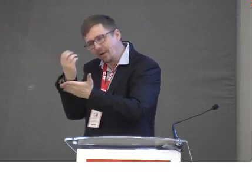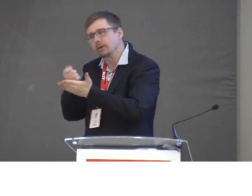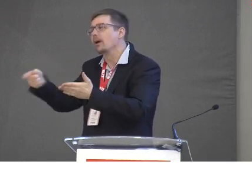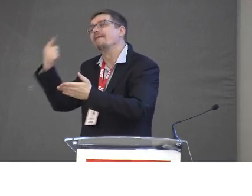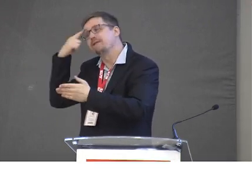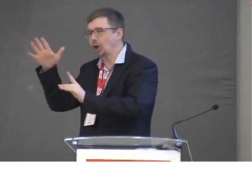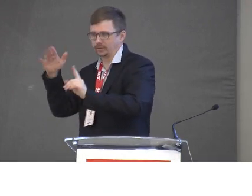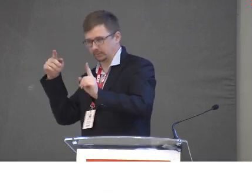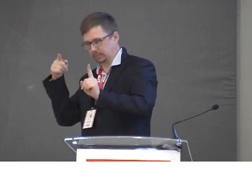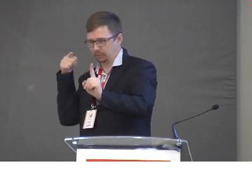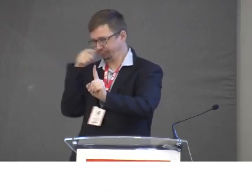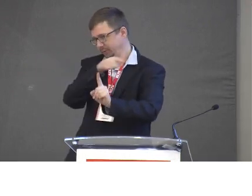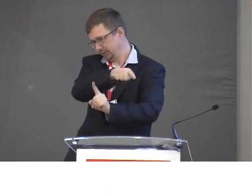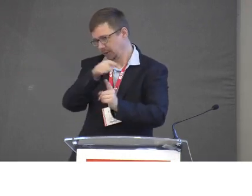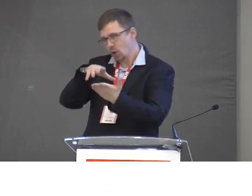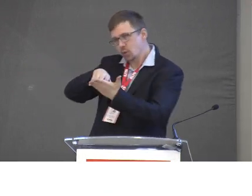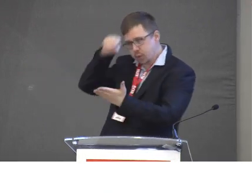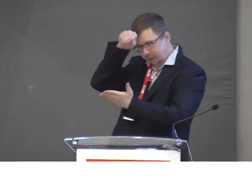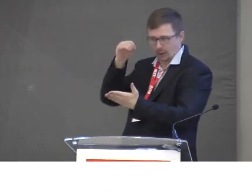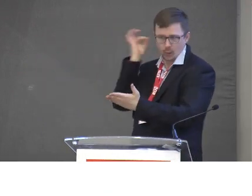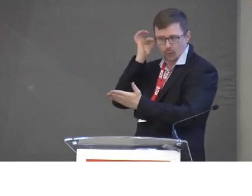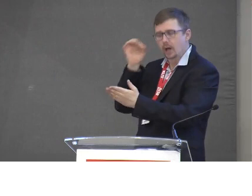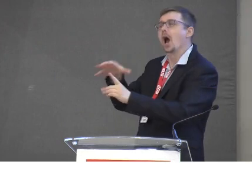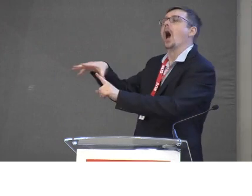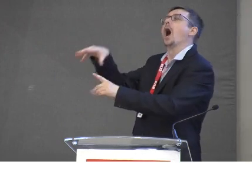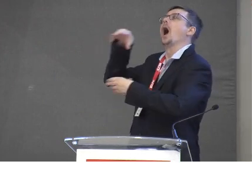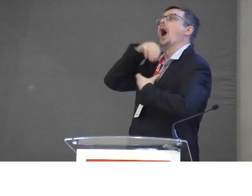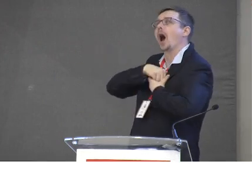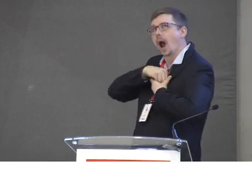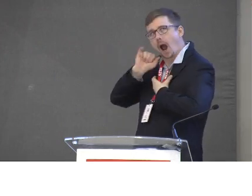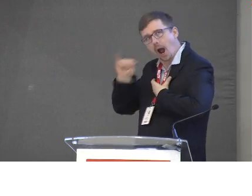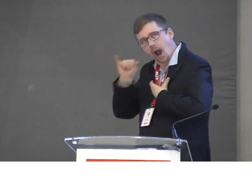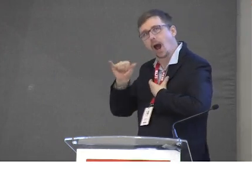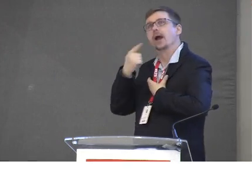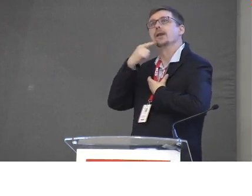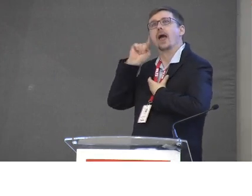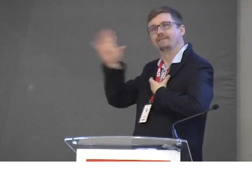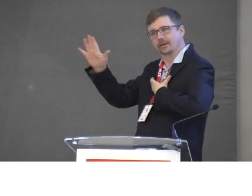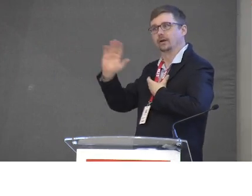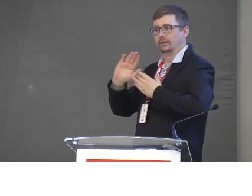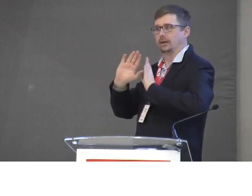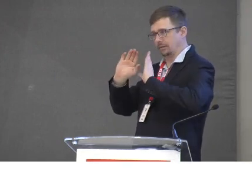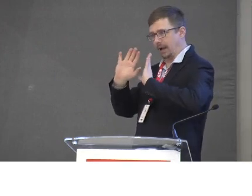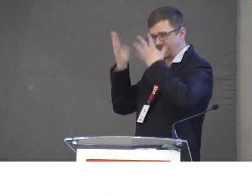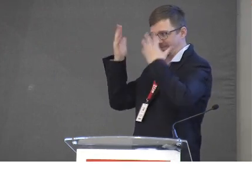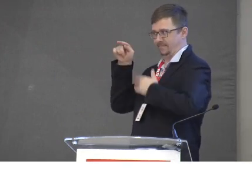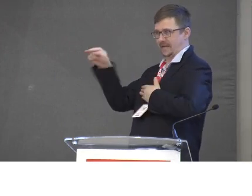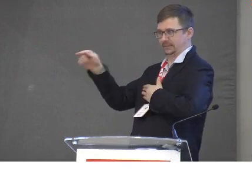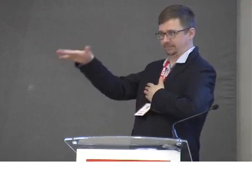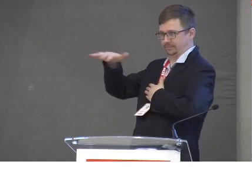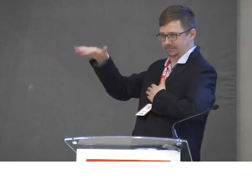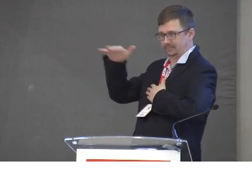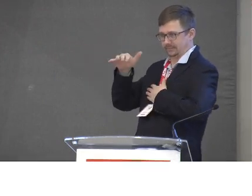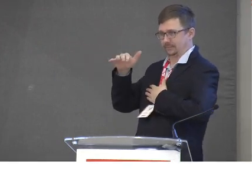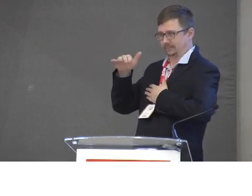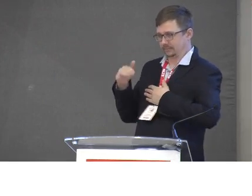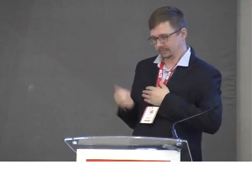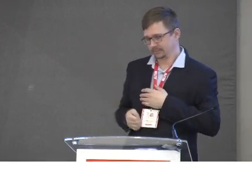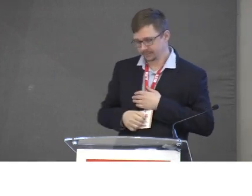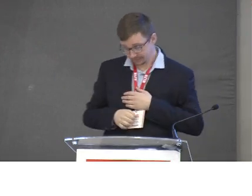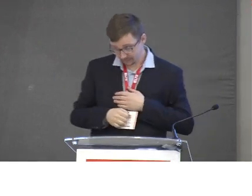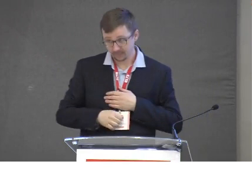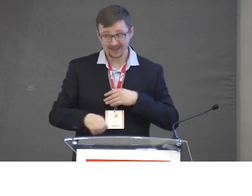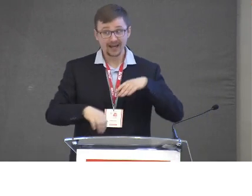It looks into the heterogeneity of the deaf community, which is all useful background information for